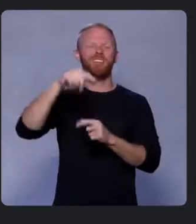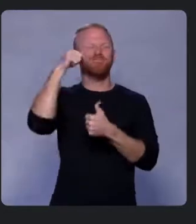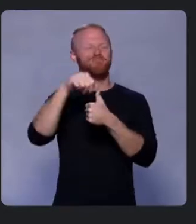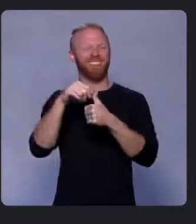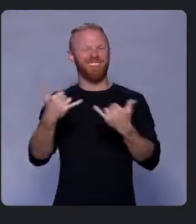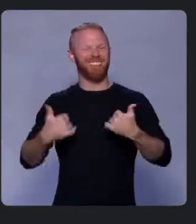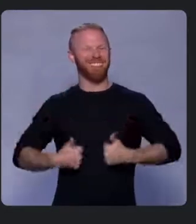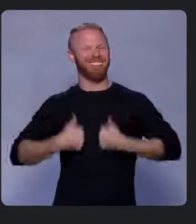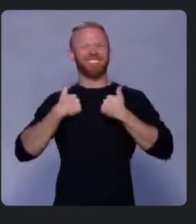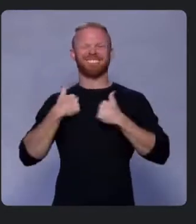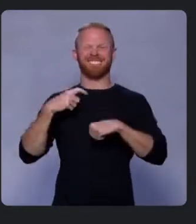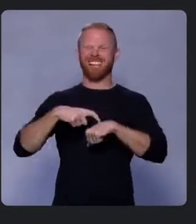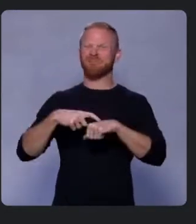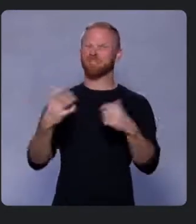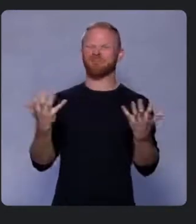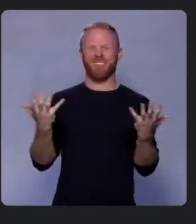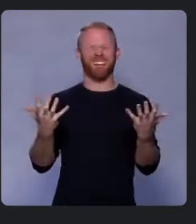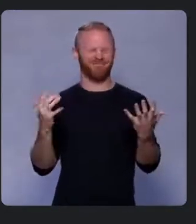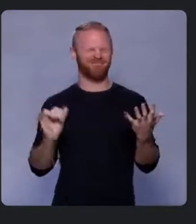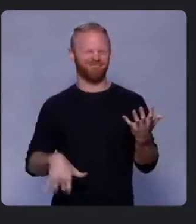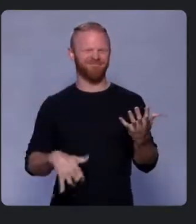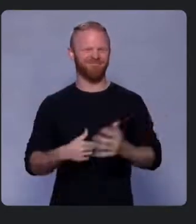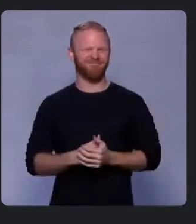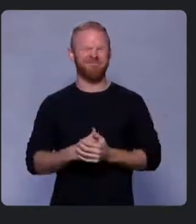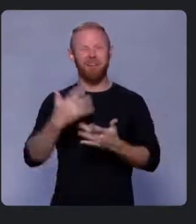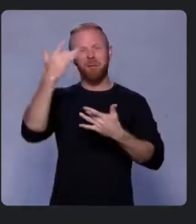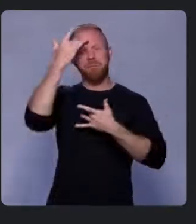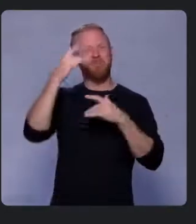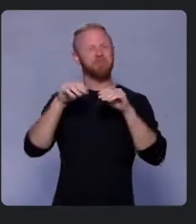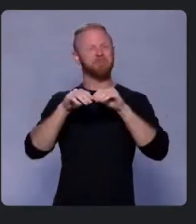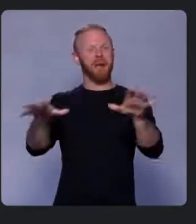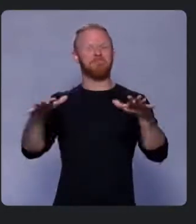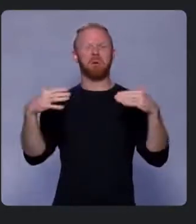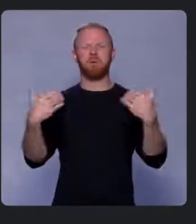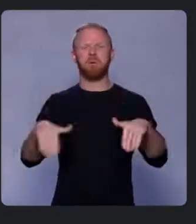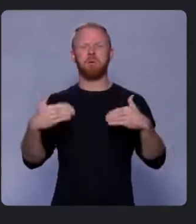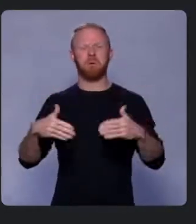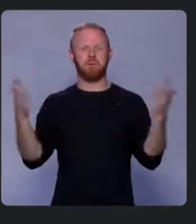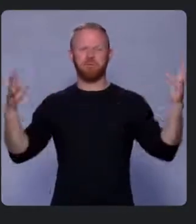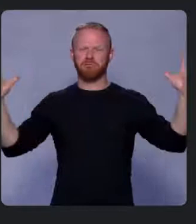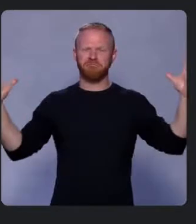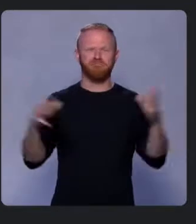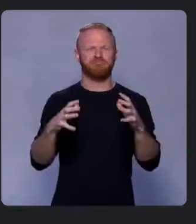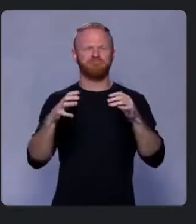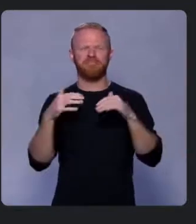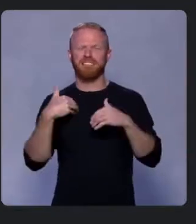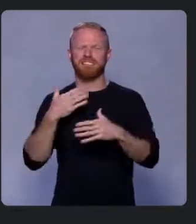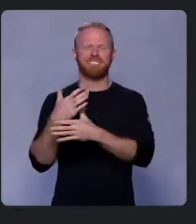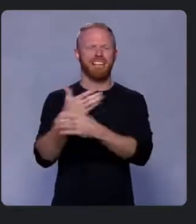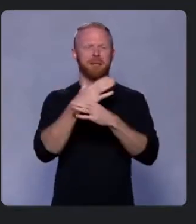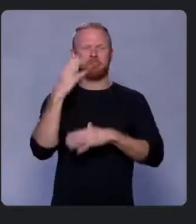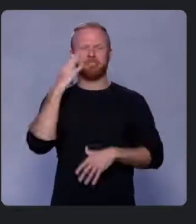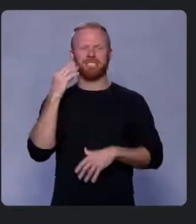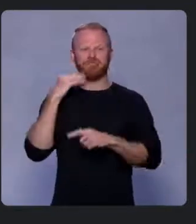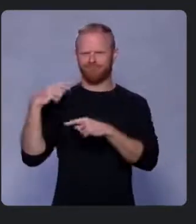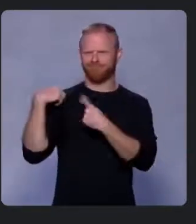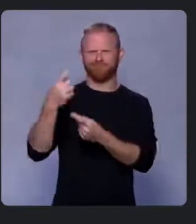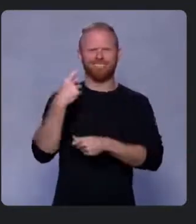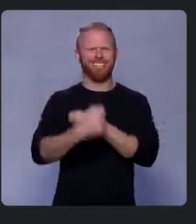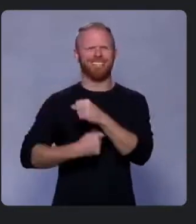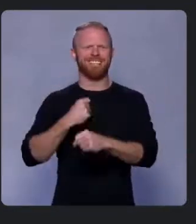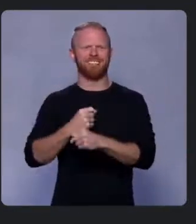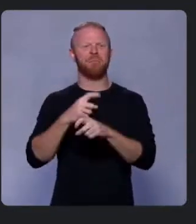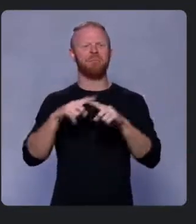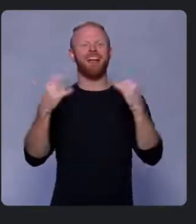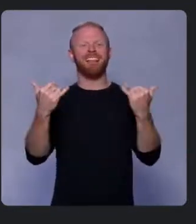in. The pandemic has brought us together in a shared experience for more than a year. But now we are seeing that